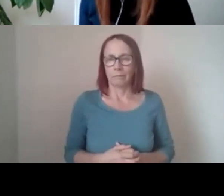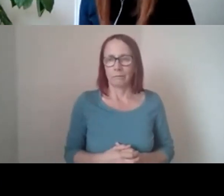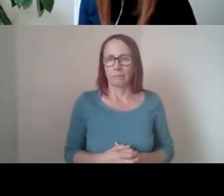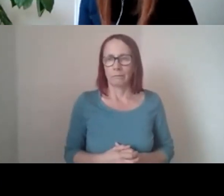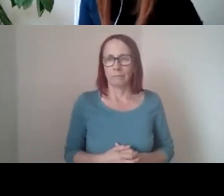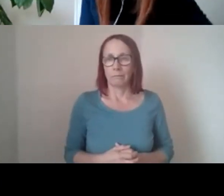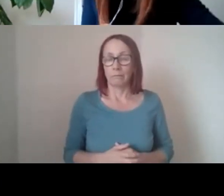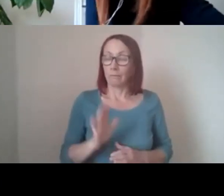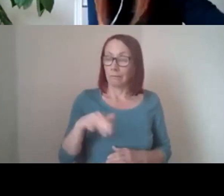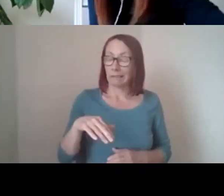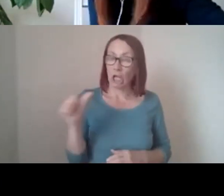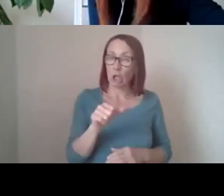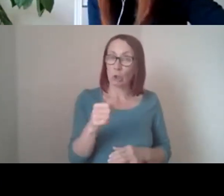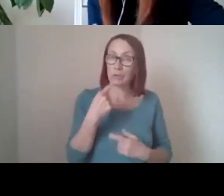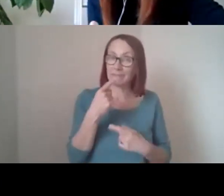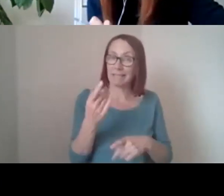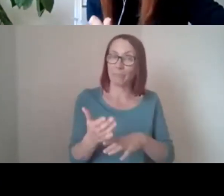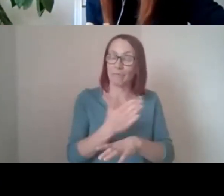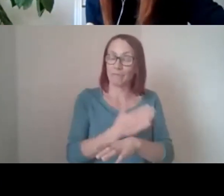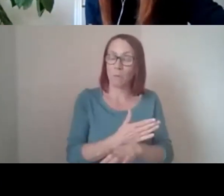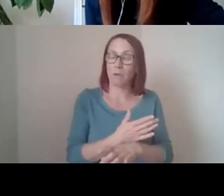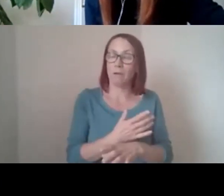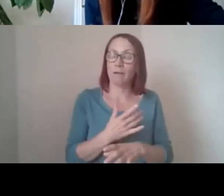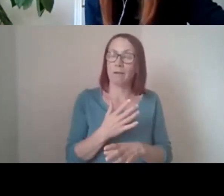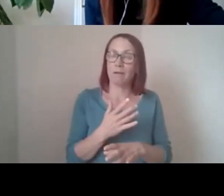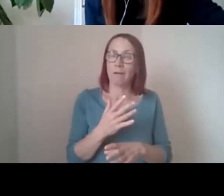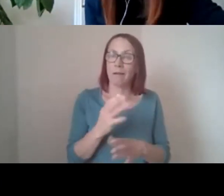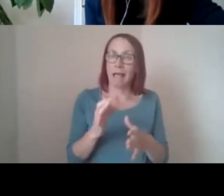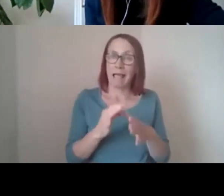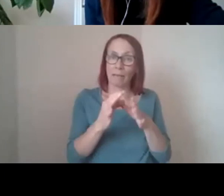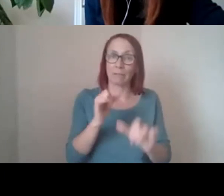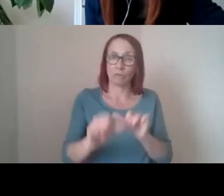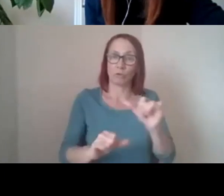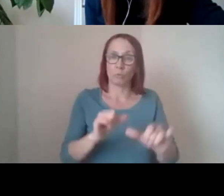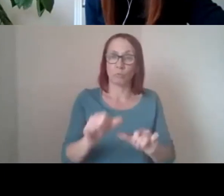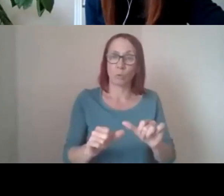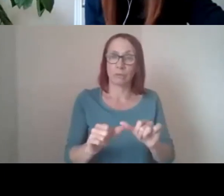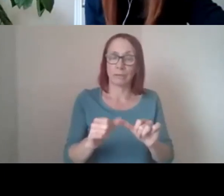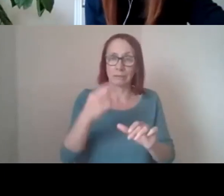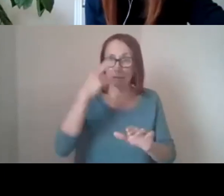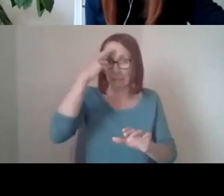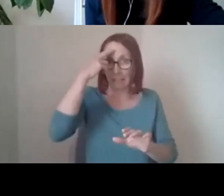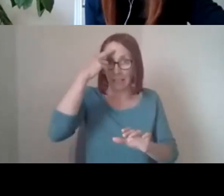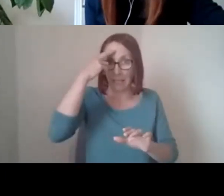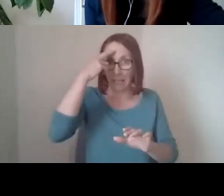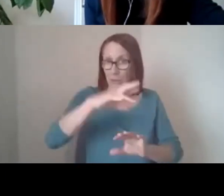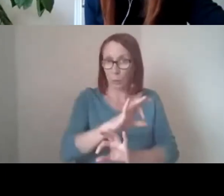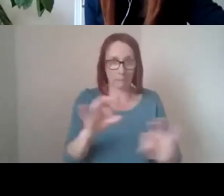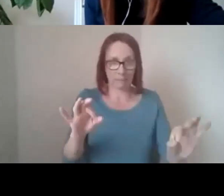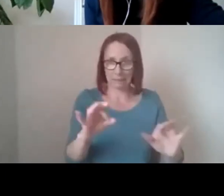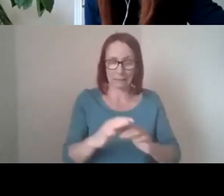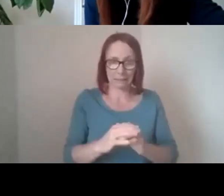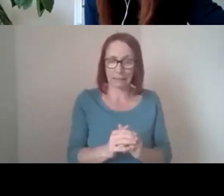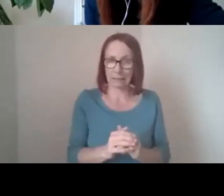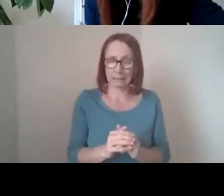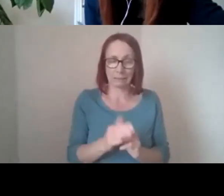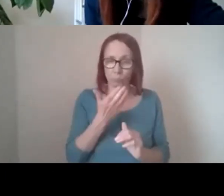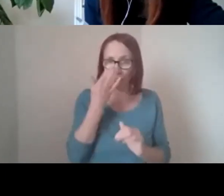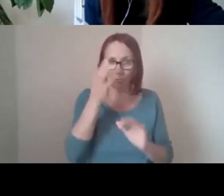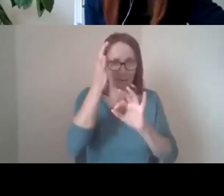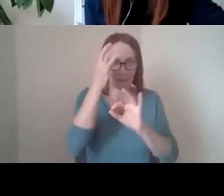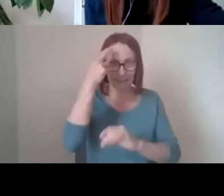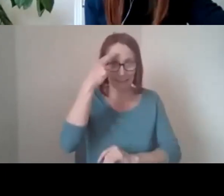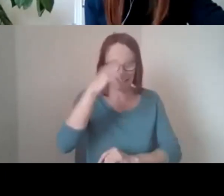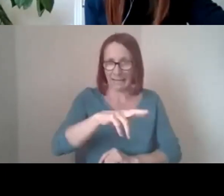Something I should maybe have said when I spoke, the application process is totally anonymous. The board will not see,